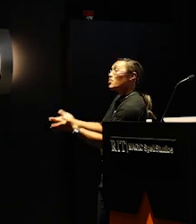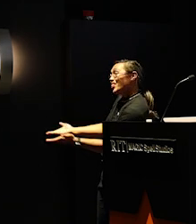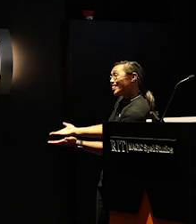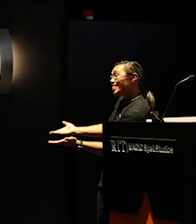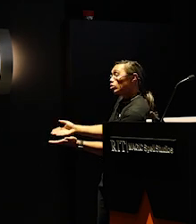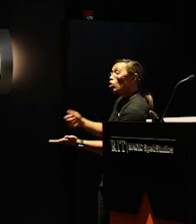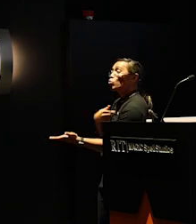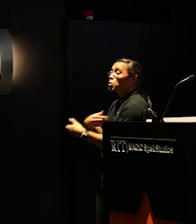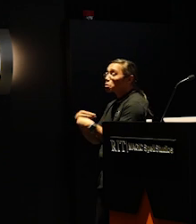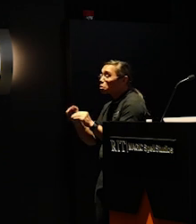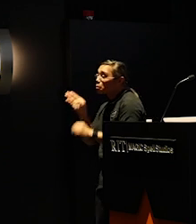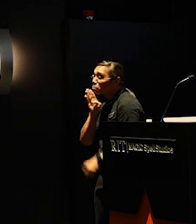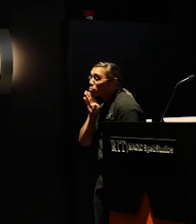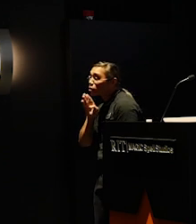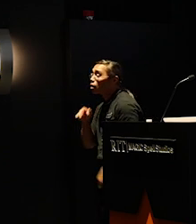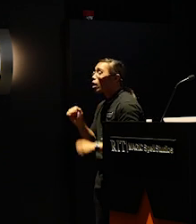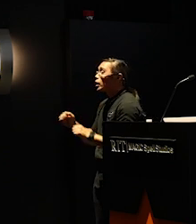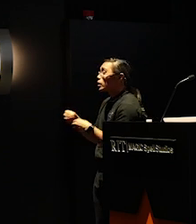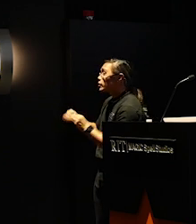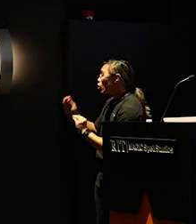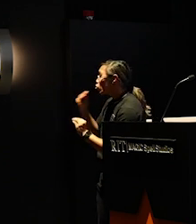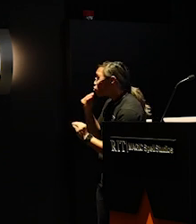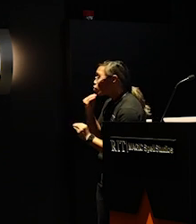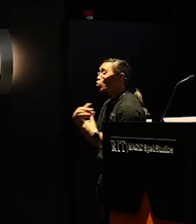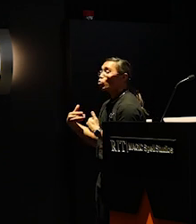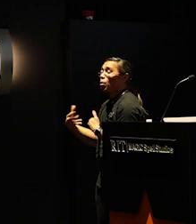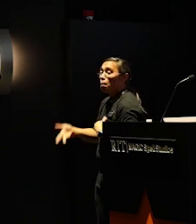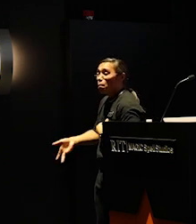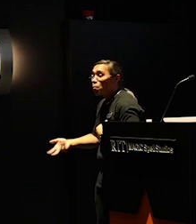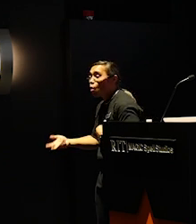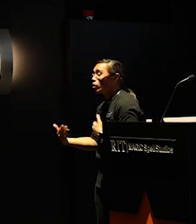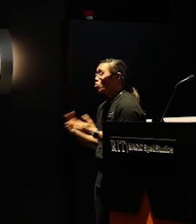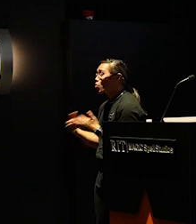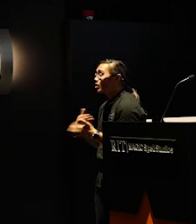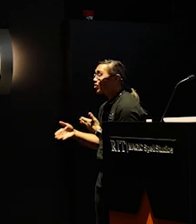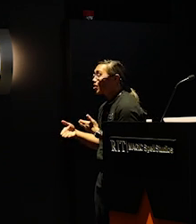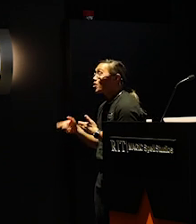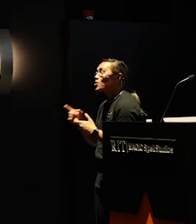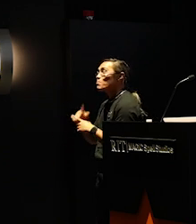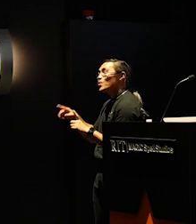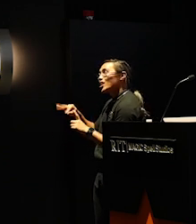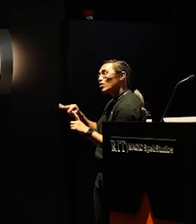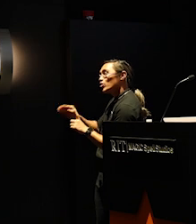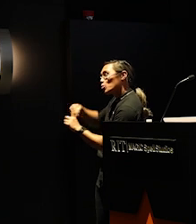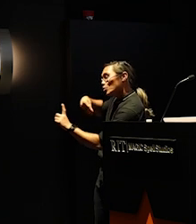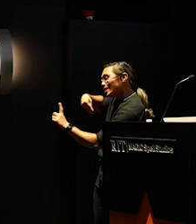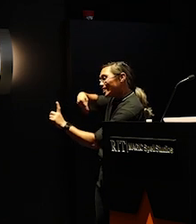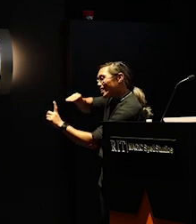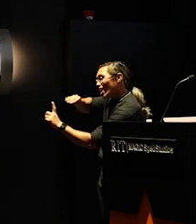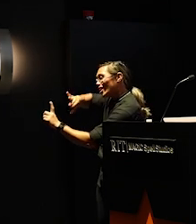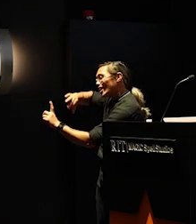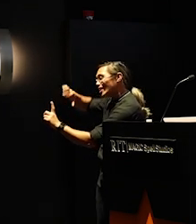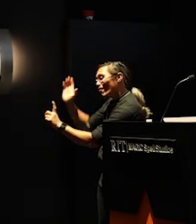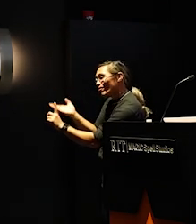something, and then you ask them to pay for it, you'd be surprised like how lucrative that can be, like how